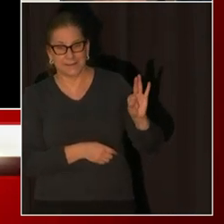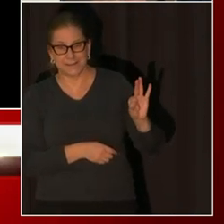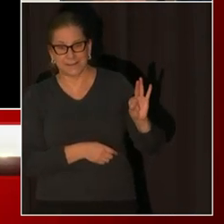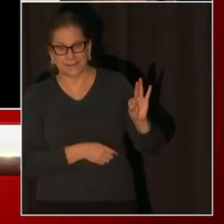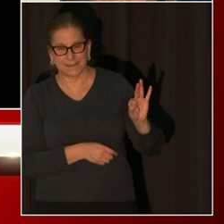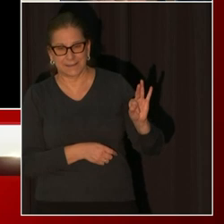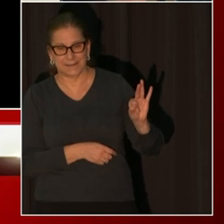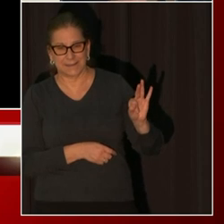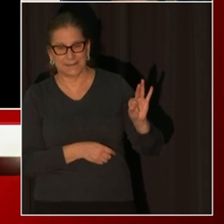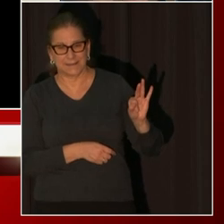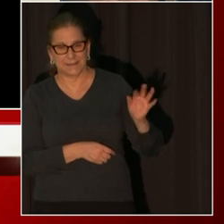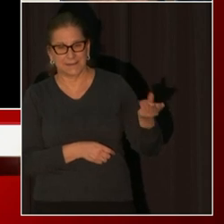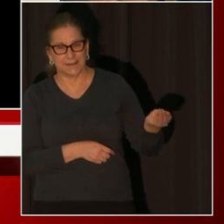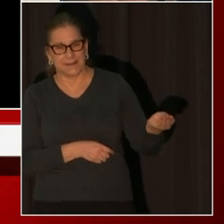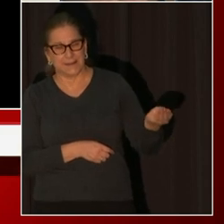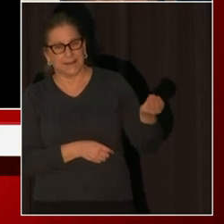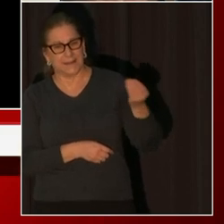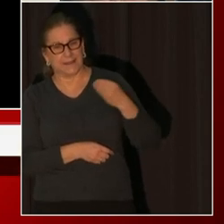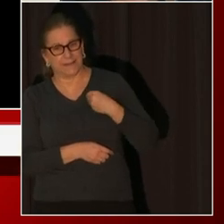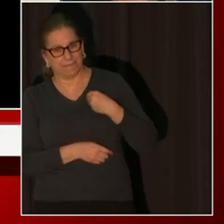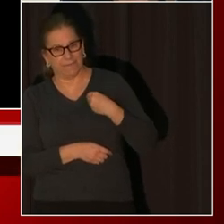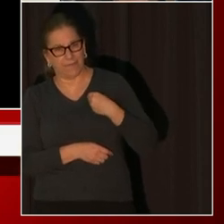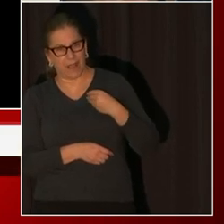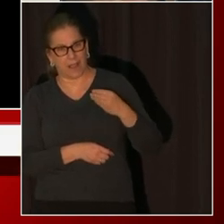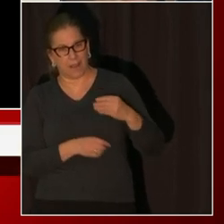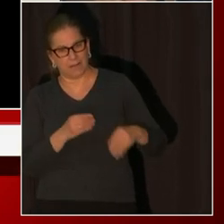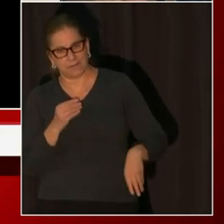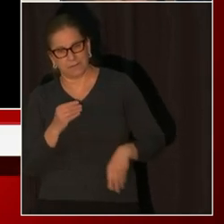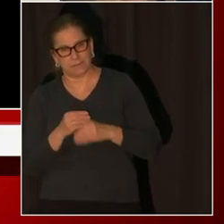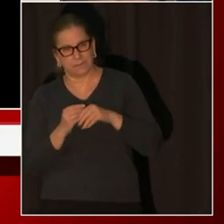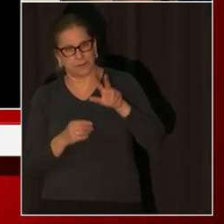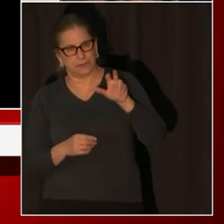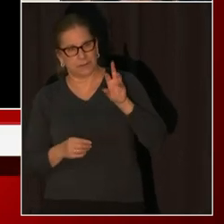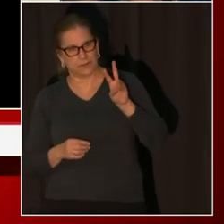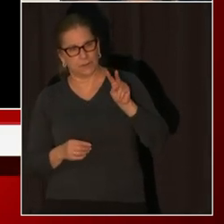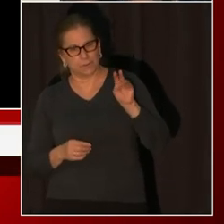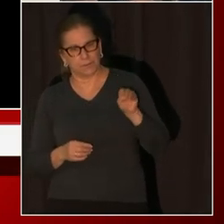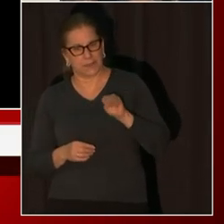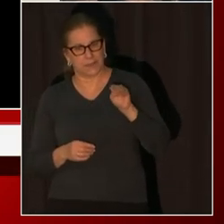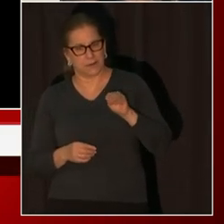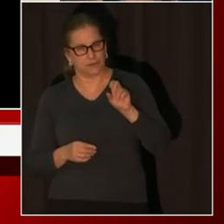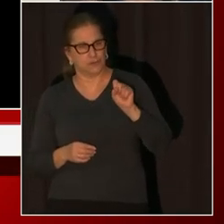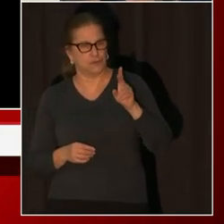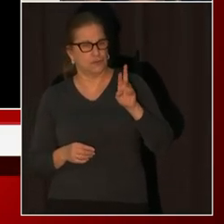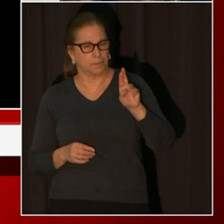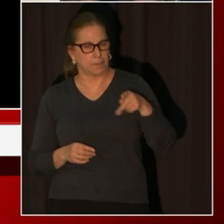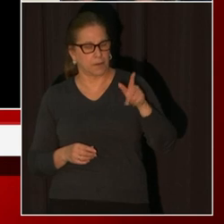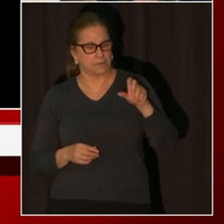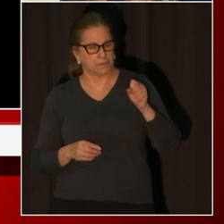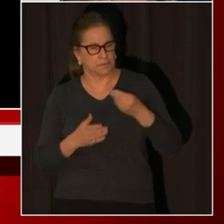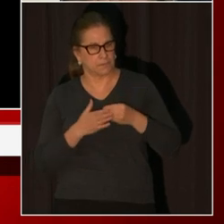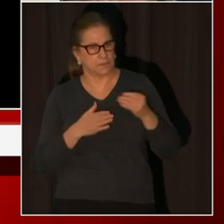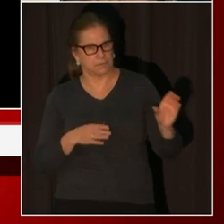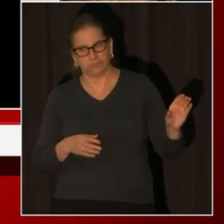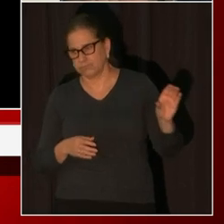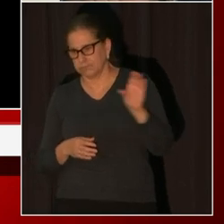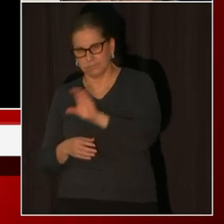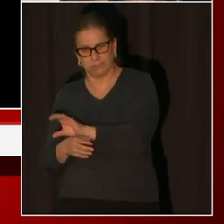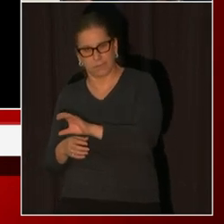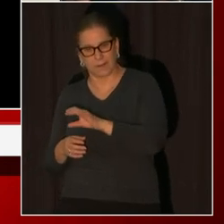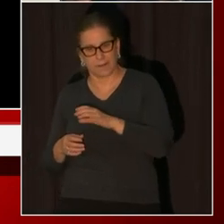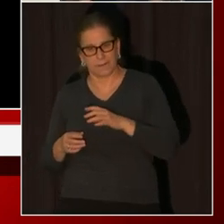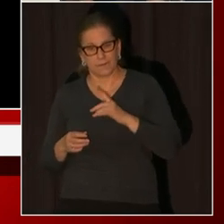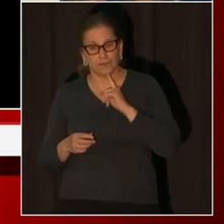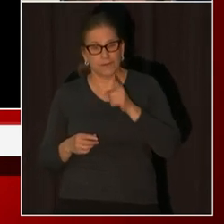additional $362 million. It gave us some other areas that we are tapping in this year. So we're using the same amount of reserves as last